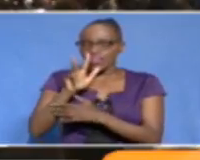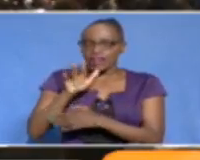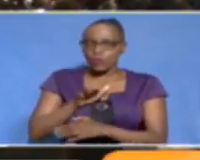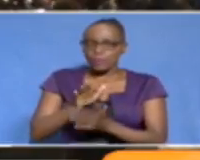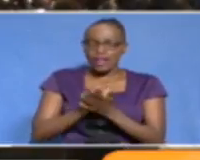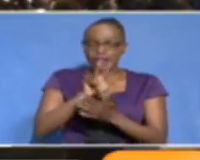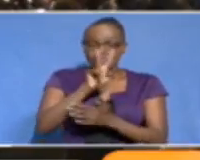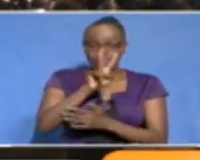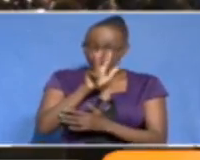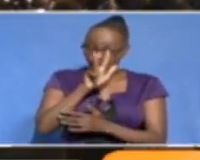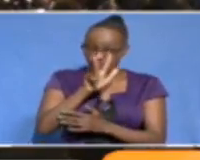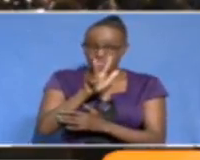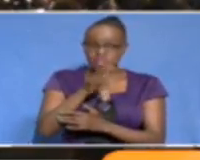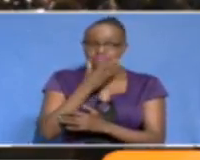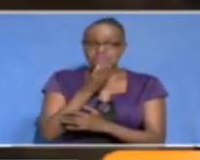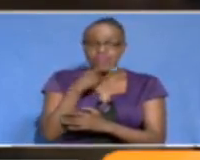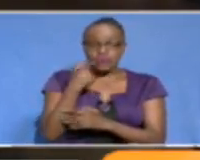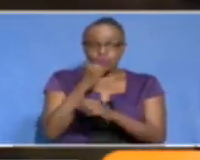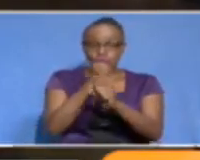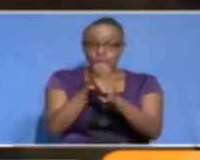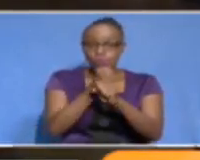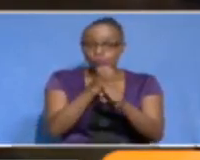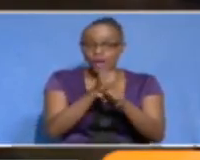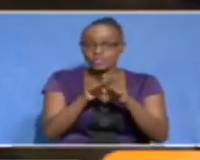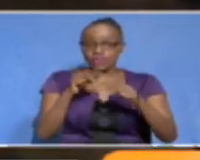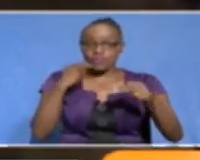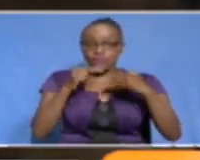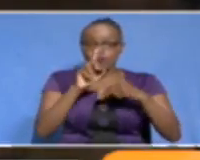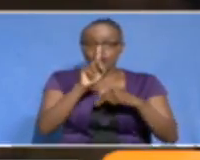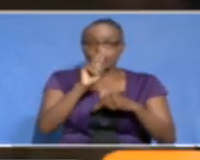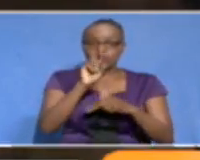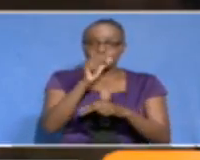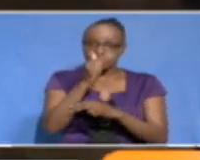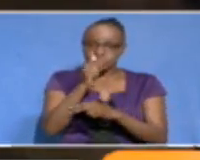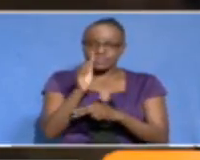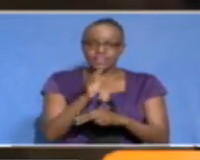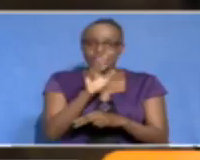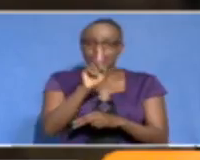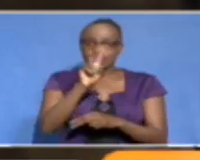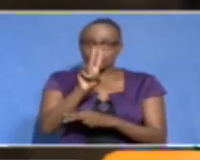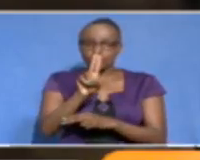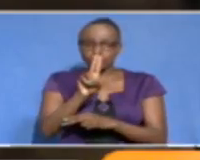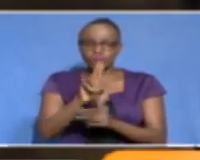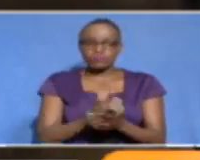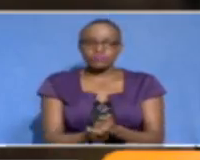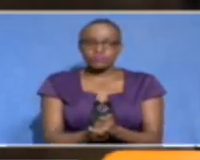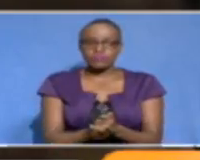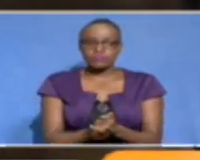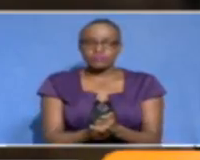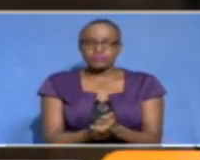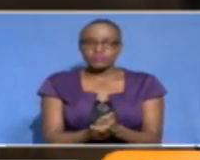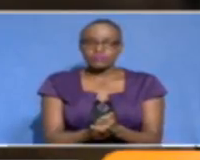na wanaume watatu waliokuwa wafanyakazi wa hoteli ya Dusit D2.